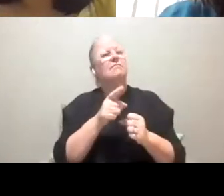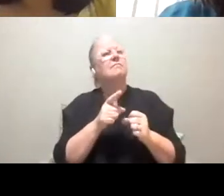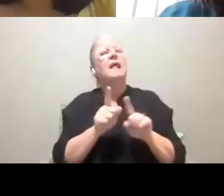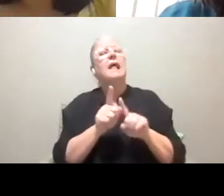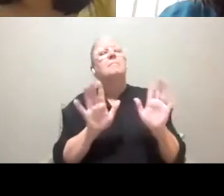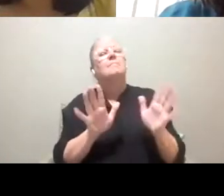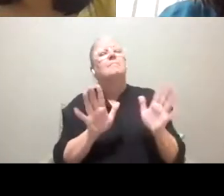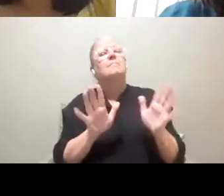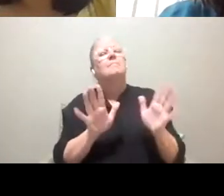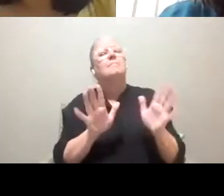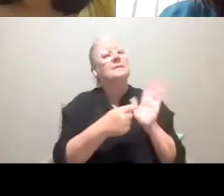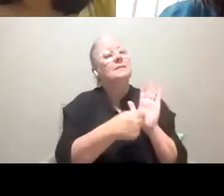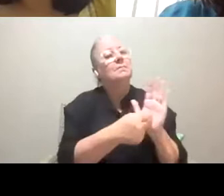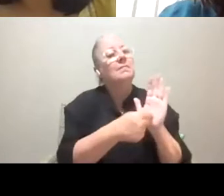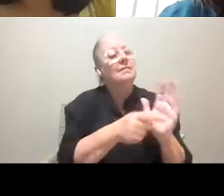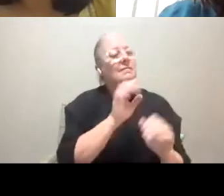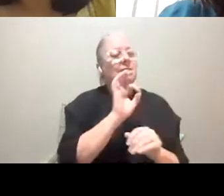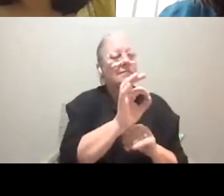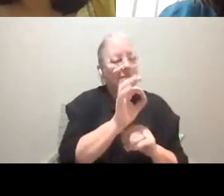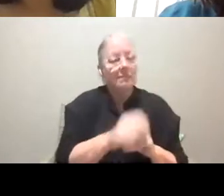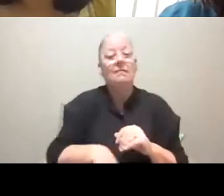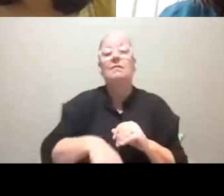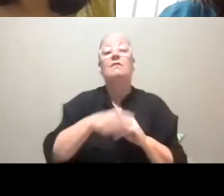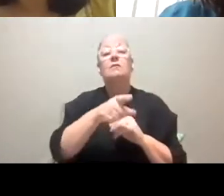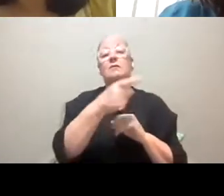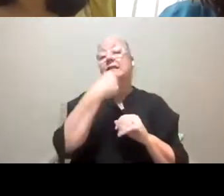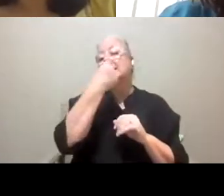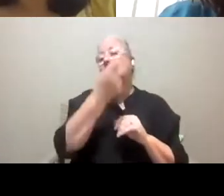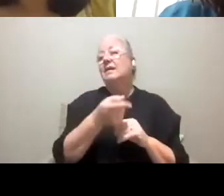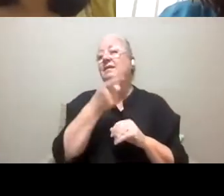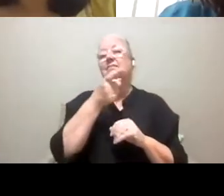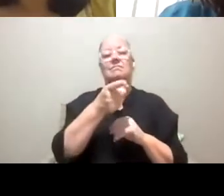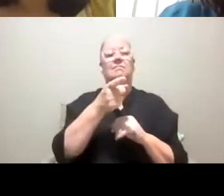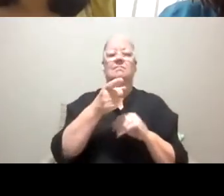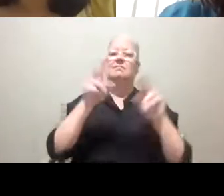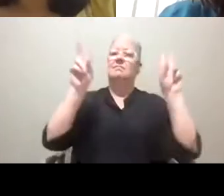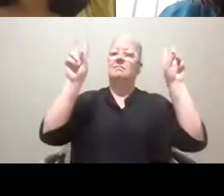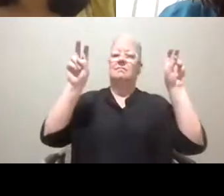idea of the community peer monitors as well.